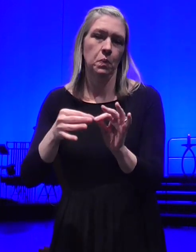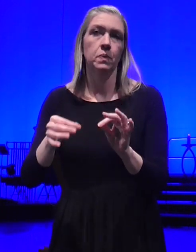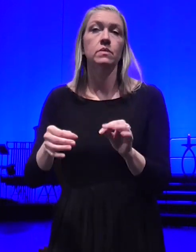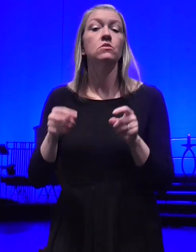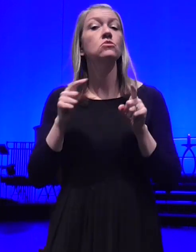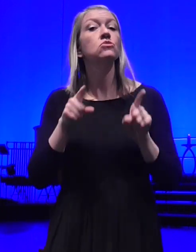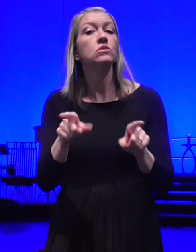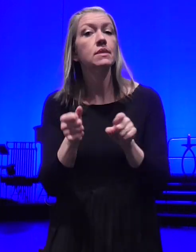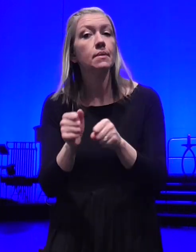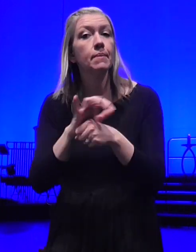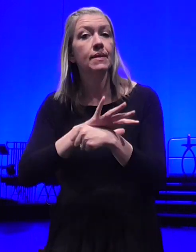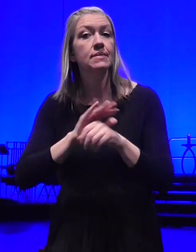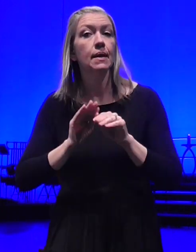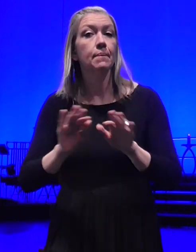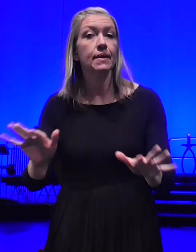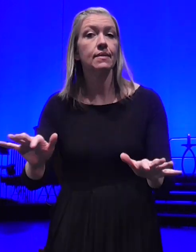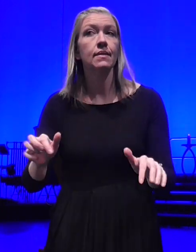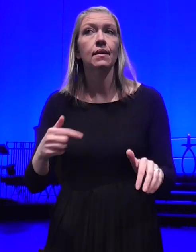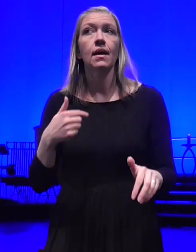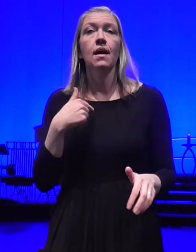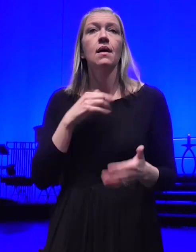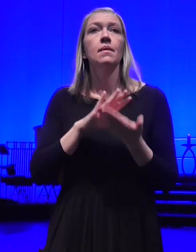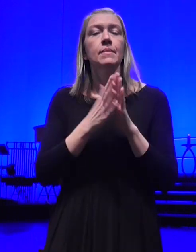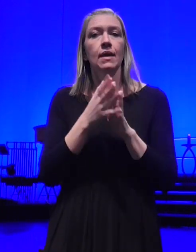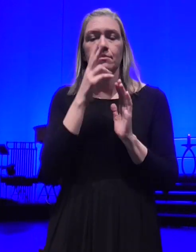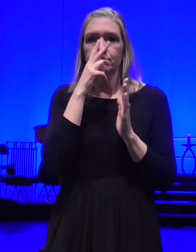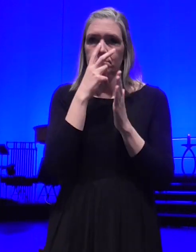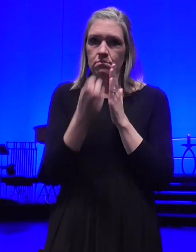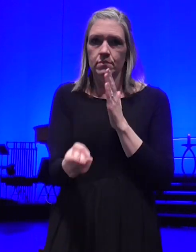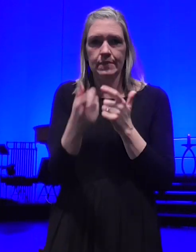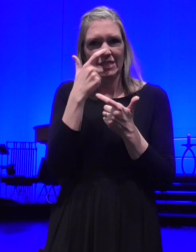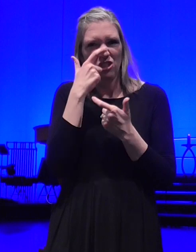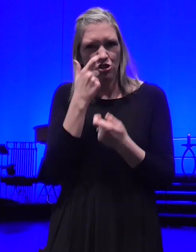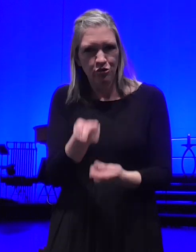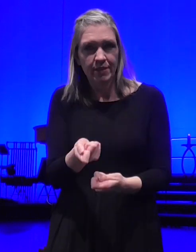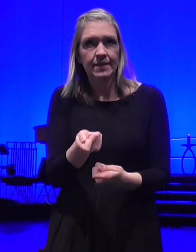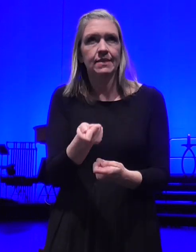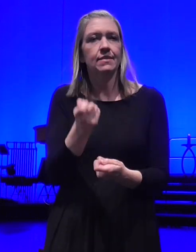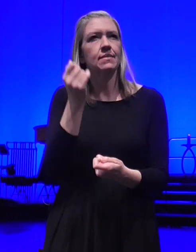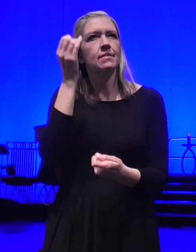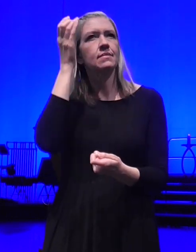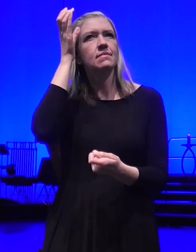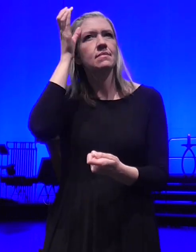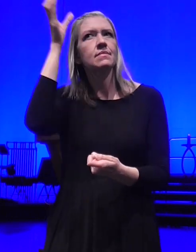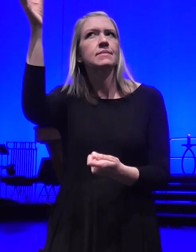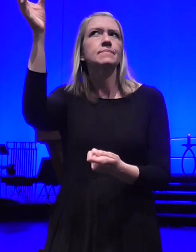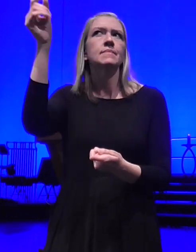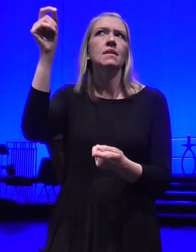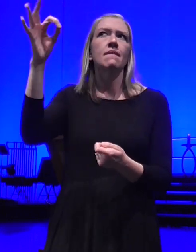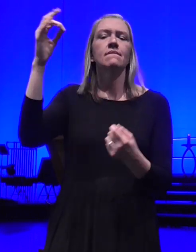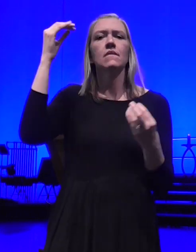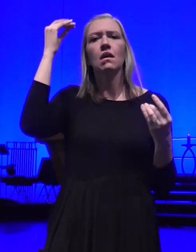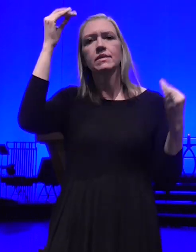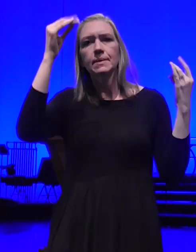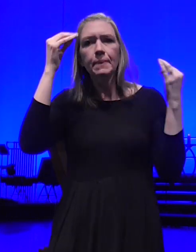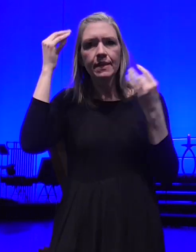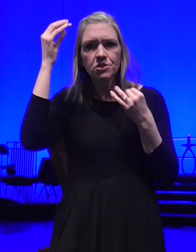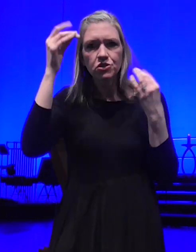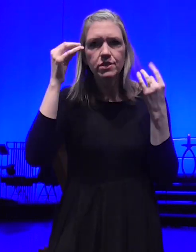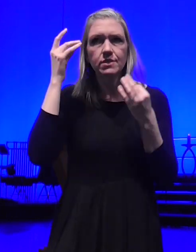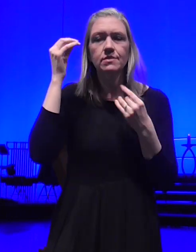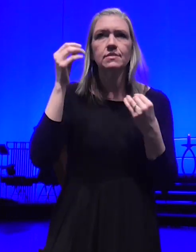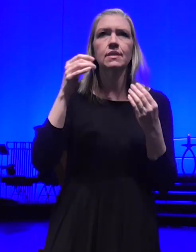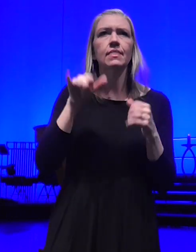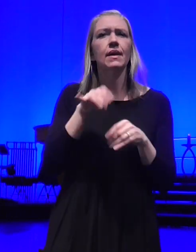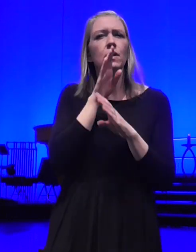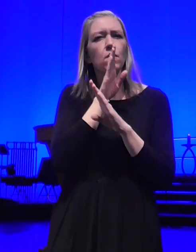the pandemic, I got very interested in the whole notion of contemplation, of getting to